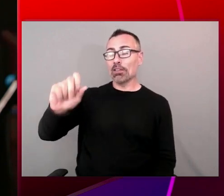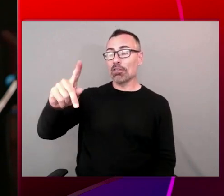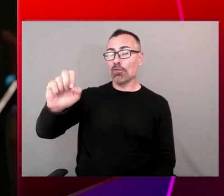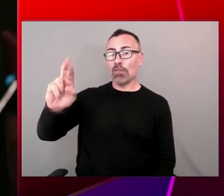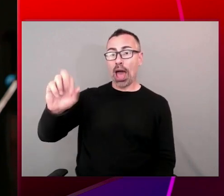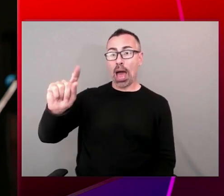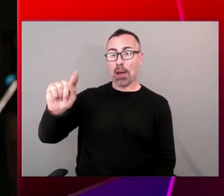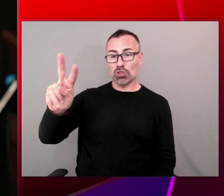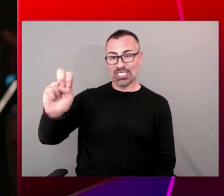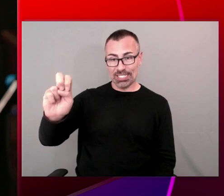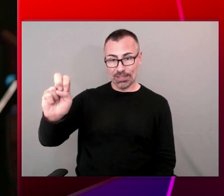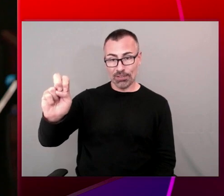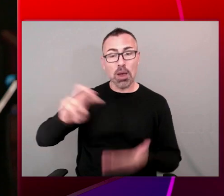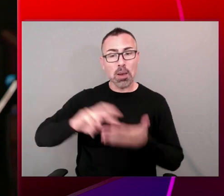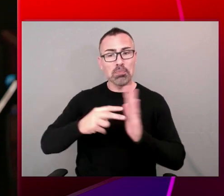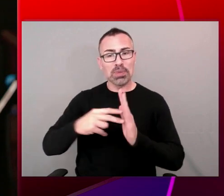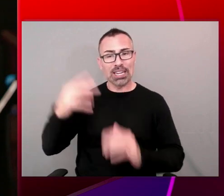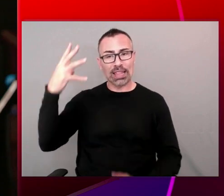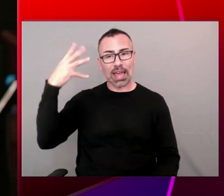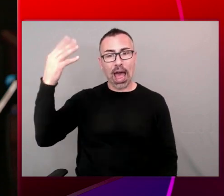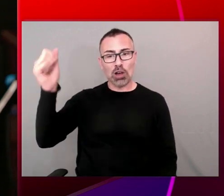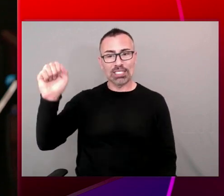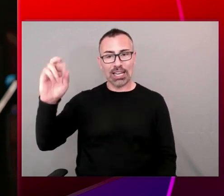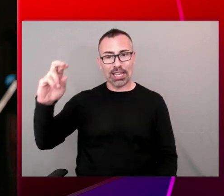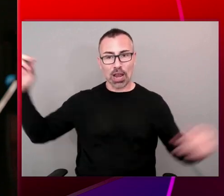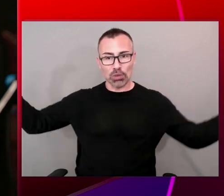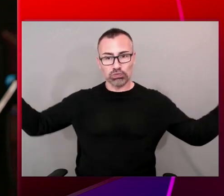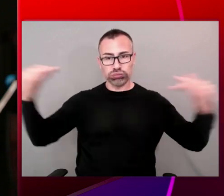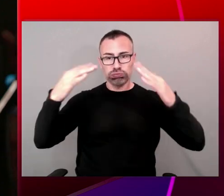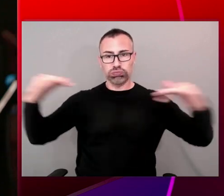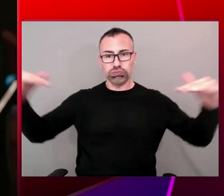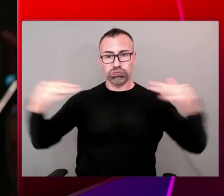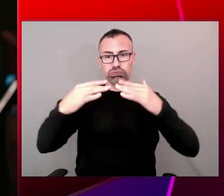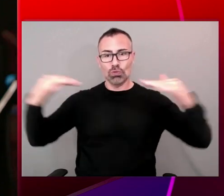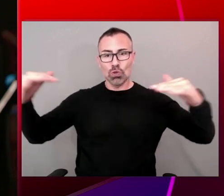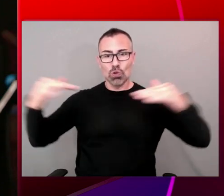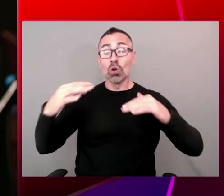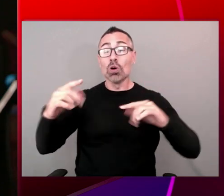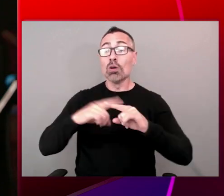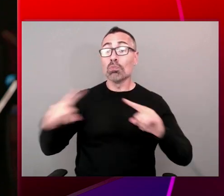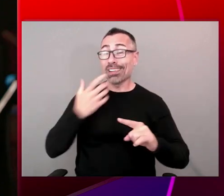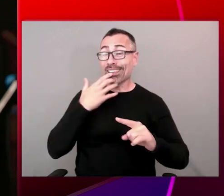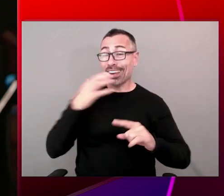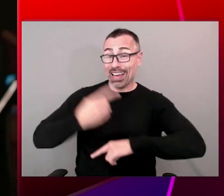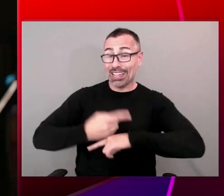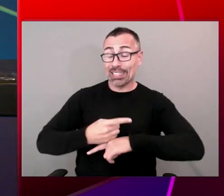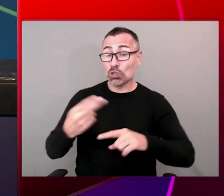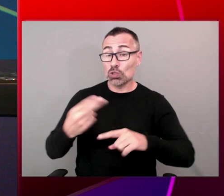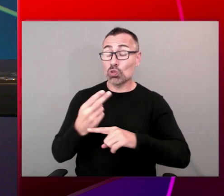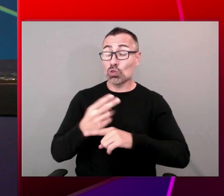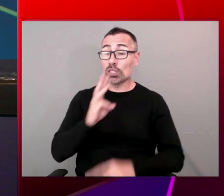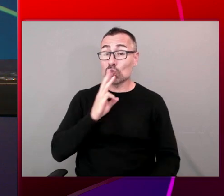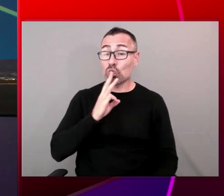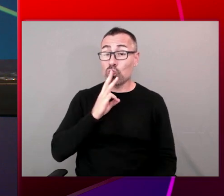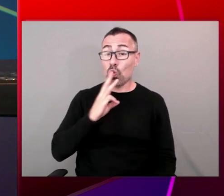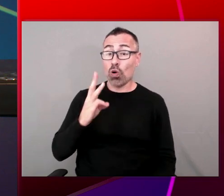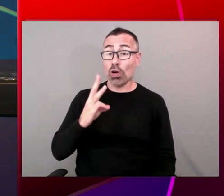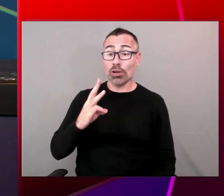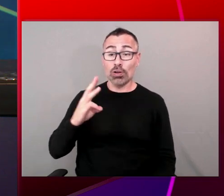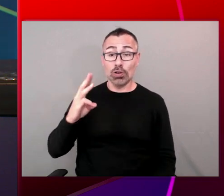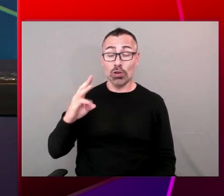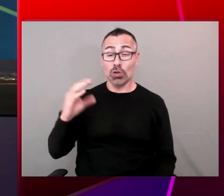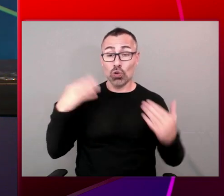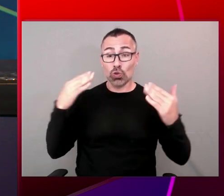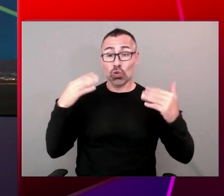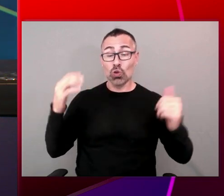outside air. But then on the hottest days, we turn on this water-cooled system, which kind of drips water down in evaporative media, and as the